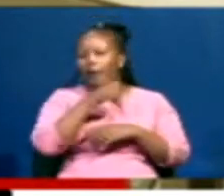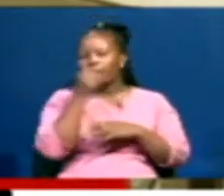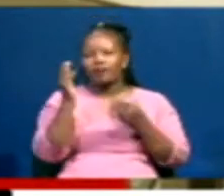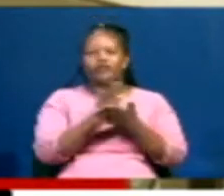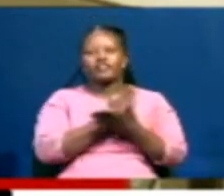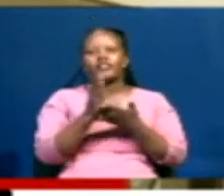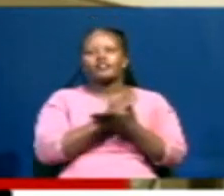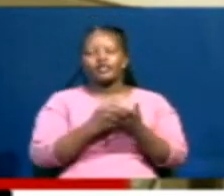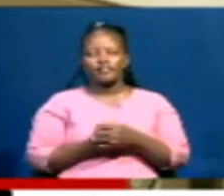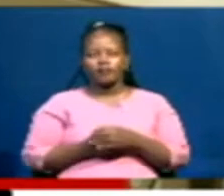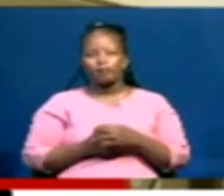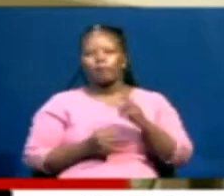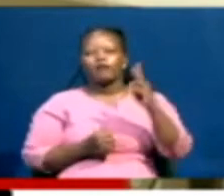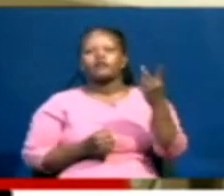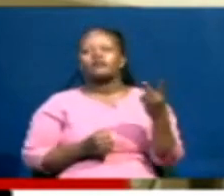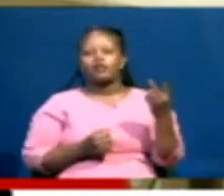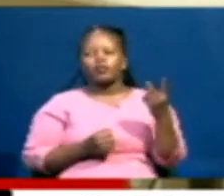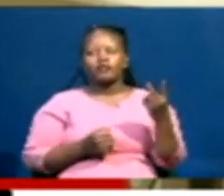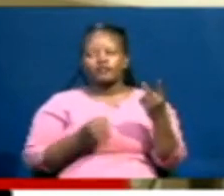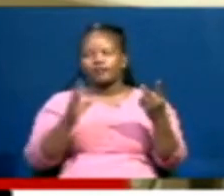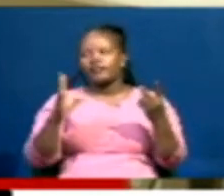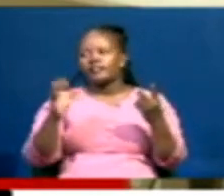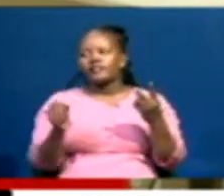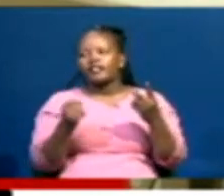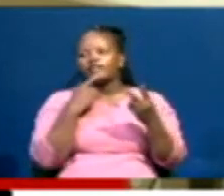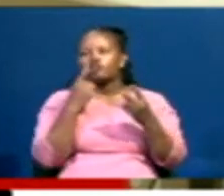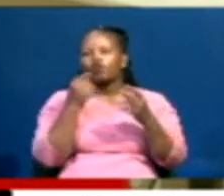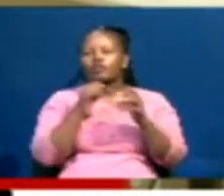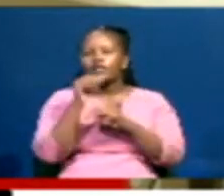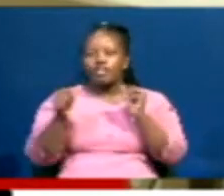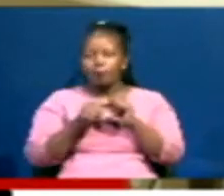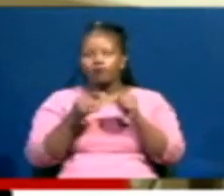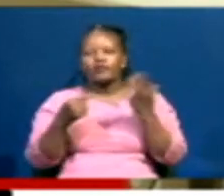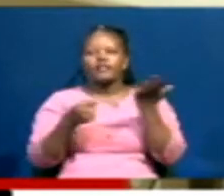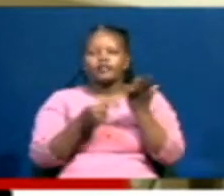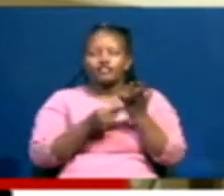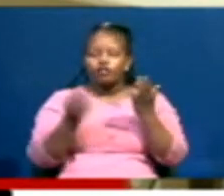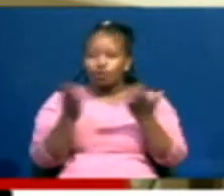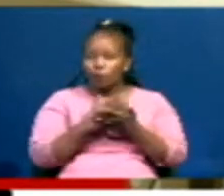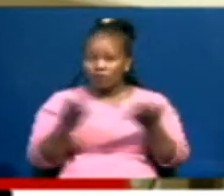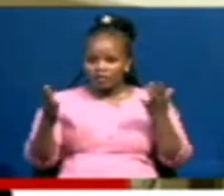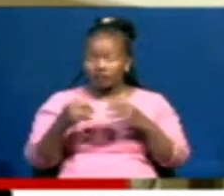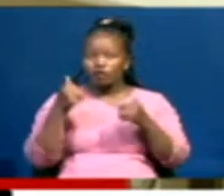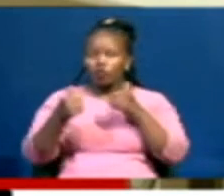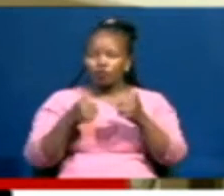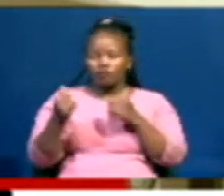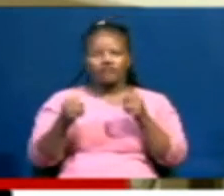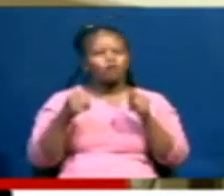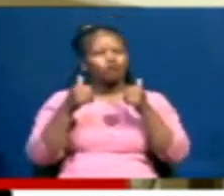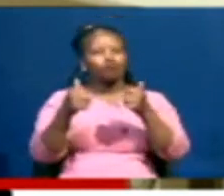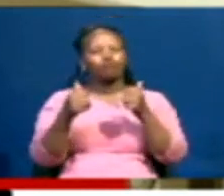we are talking, and CS has talked about the digital products, and that is a very interesting and potential area for our